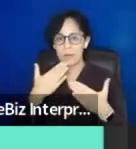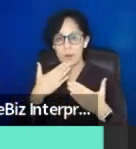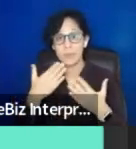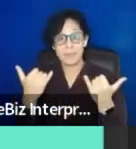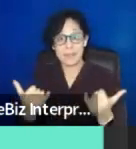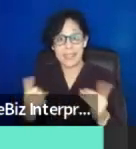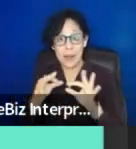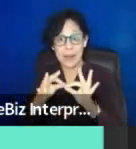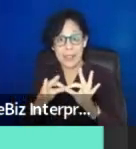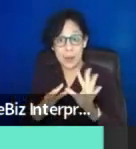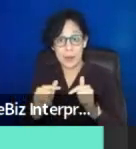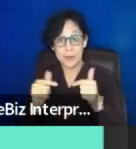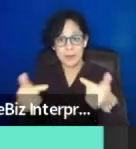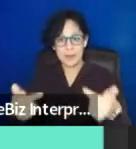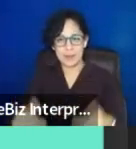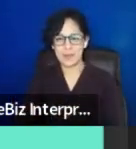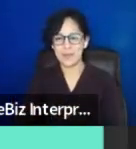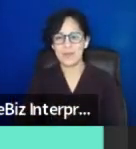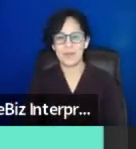in this particular arena.